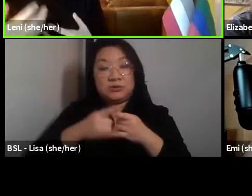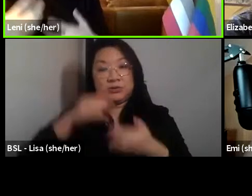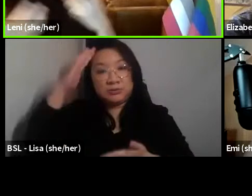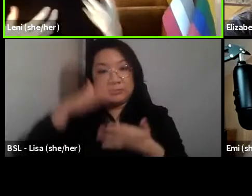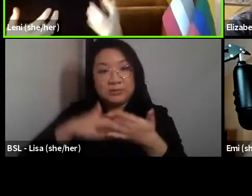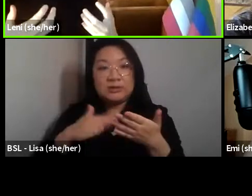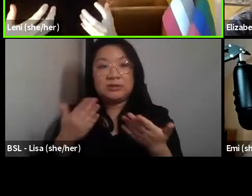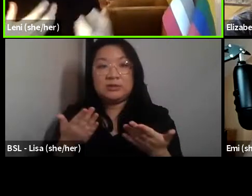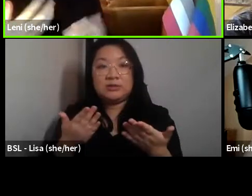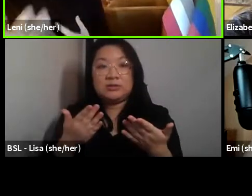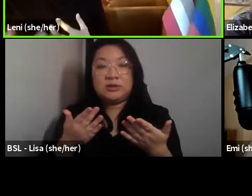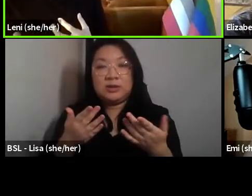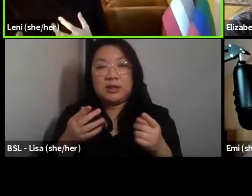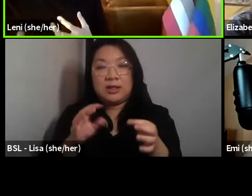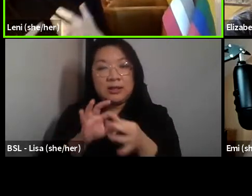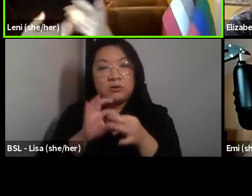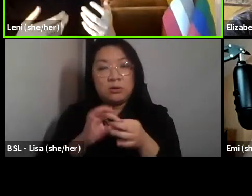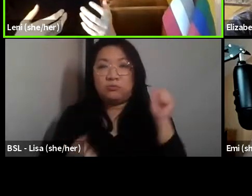key thing is around consent,